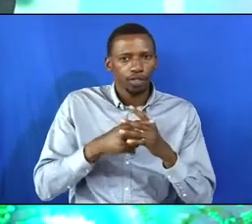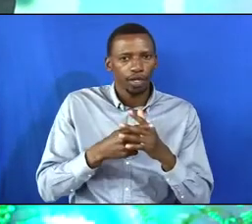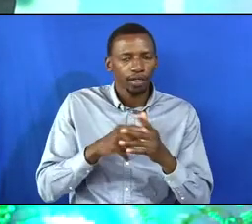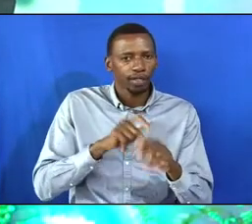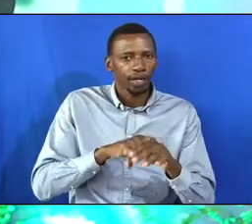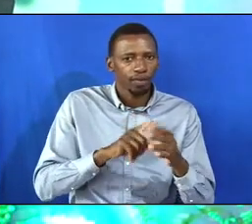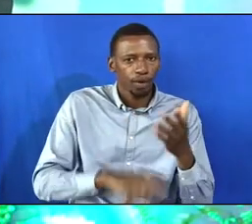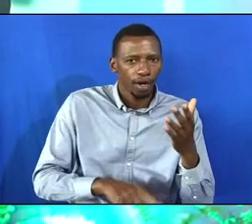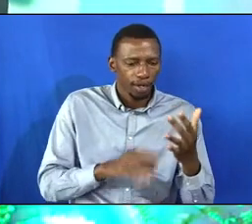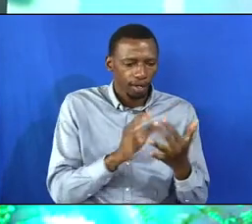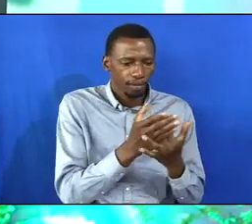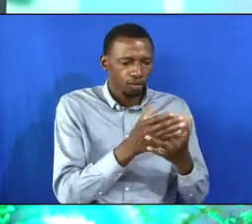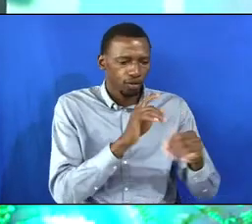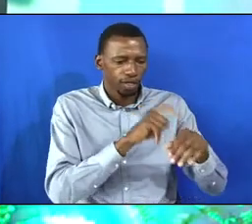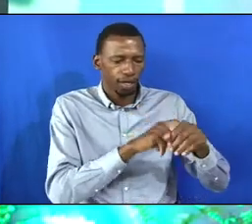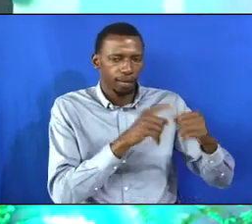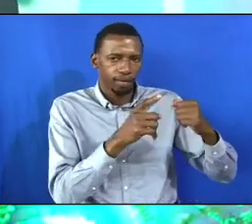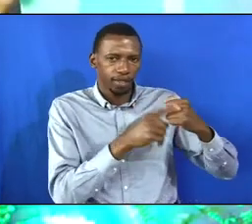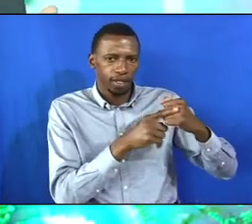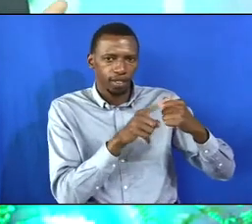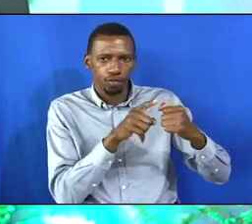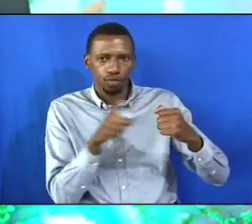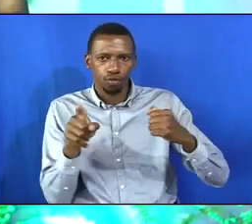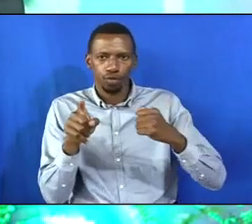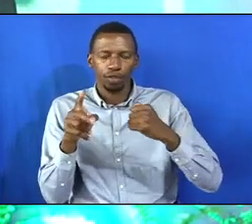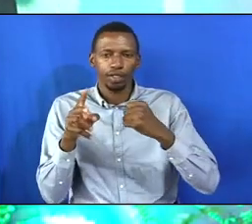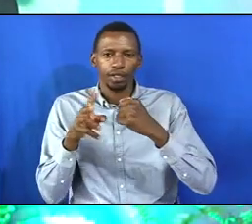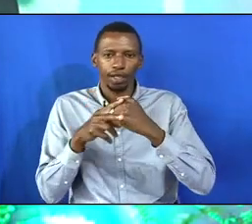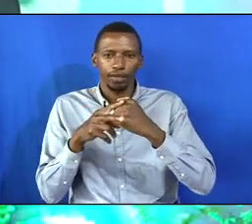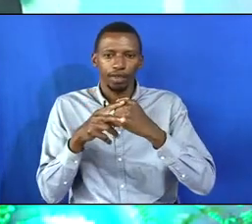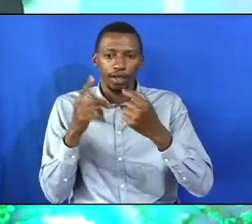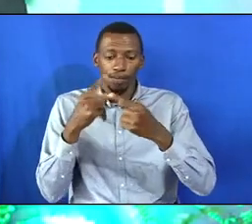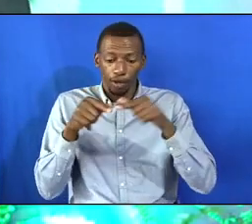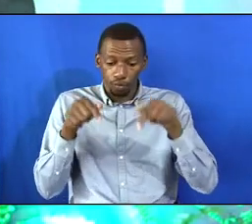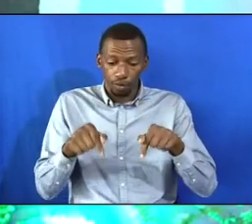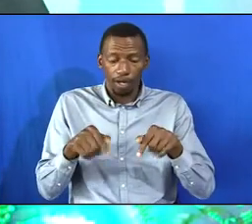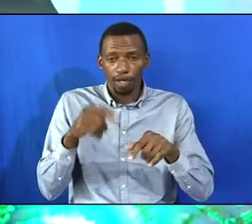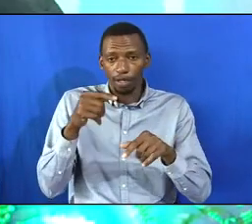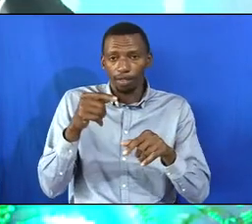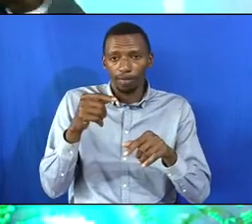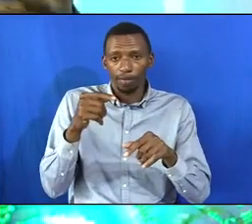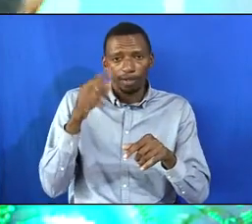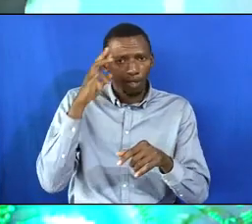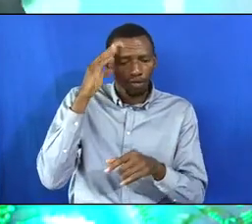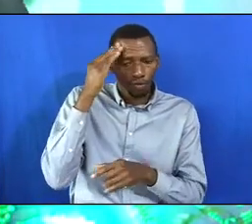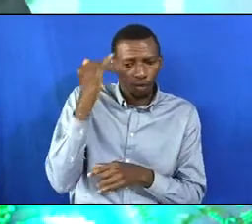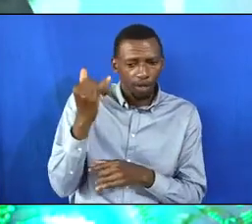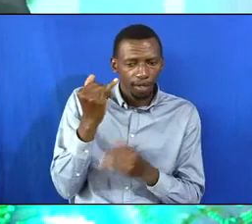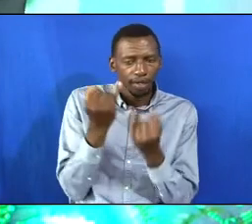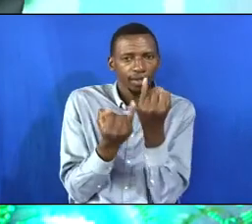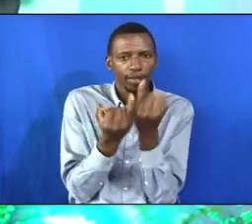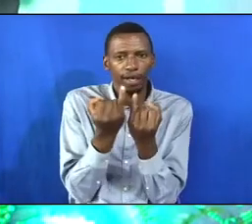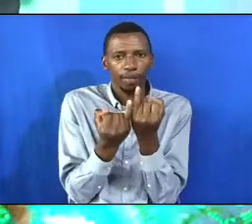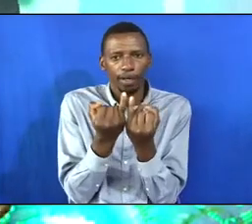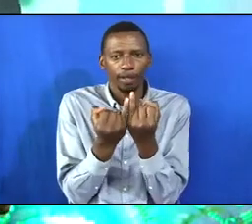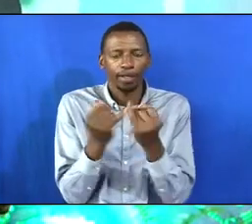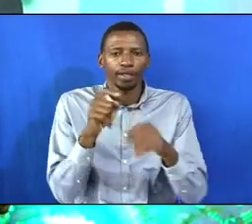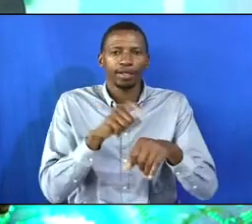between 6 and about 7. But for today, being Sabbath, by 4, we should